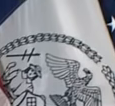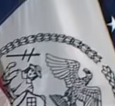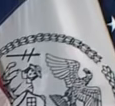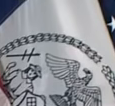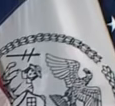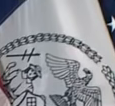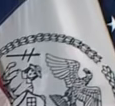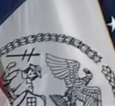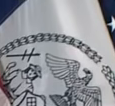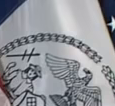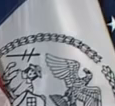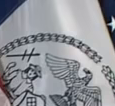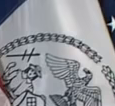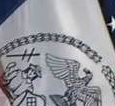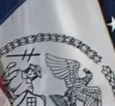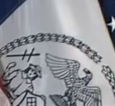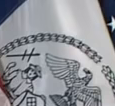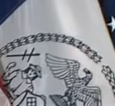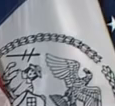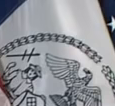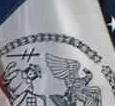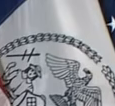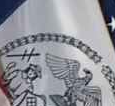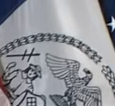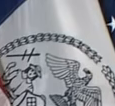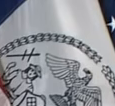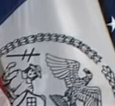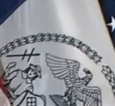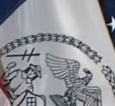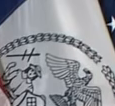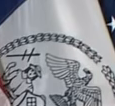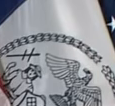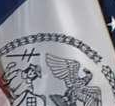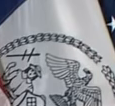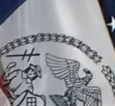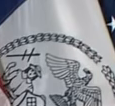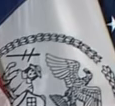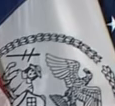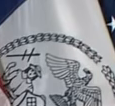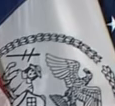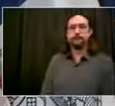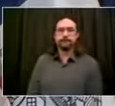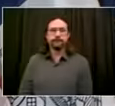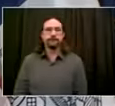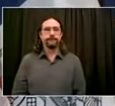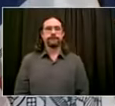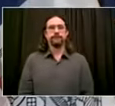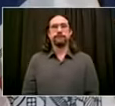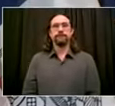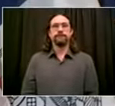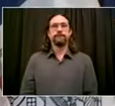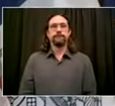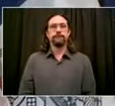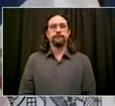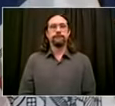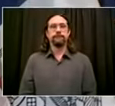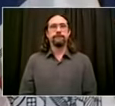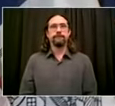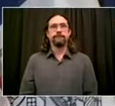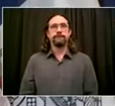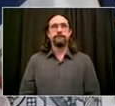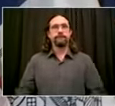las escuelas y edificios que ahora están cerrados por el coronavirus. With that, we will turn to our colleagues